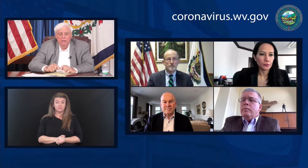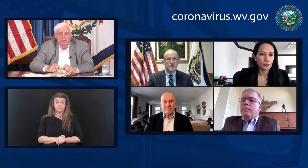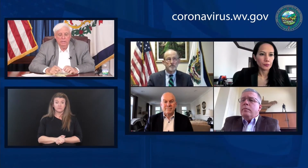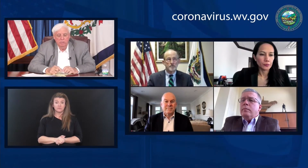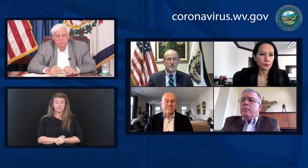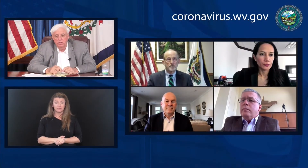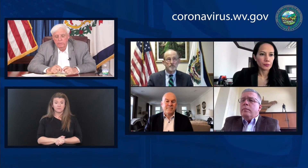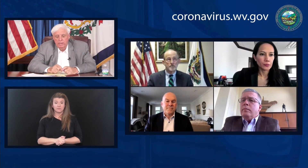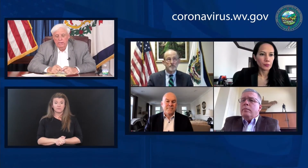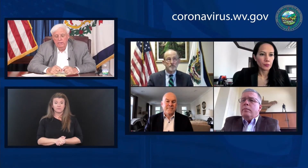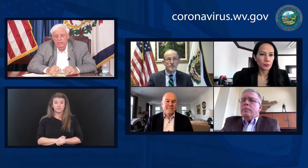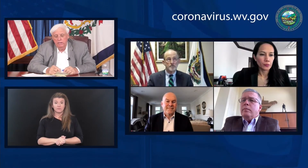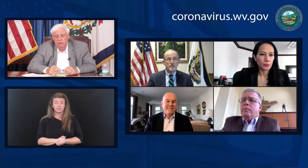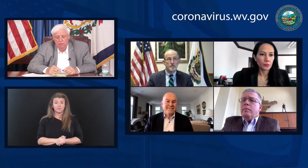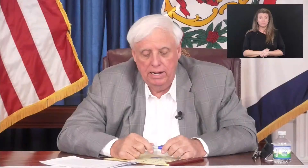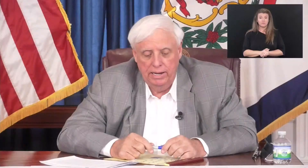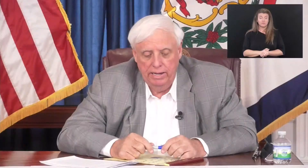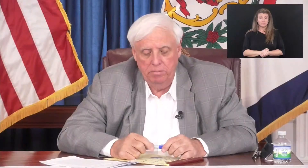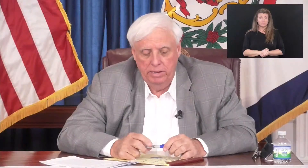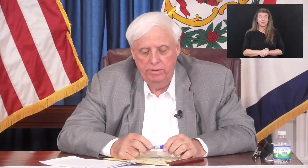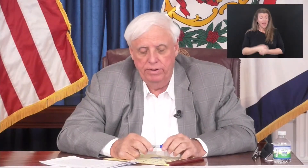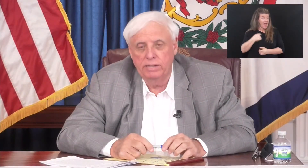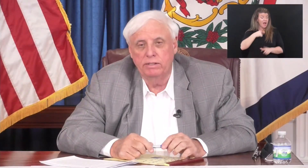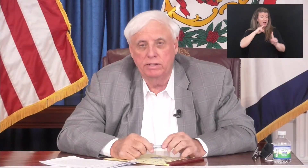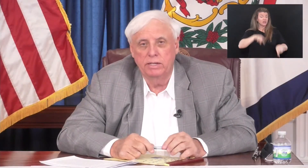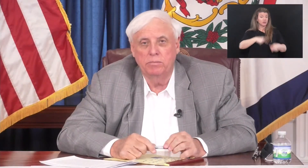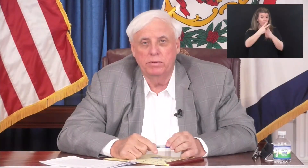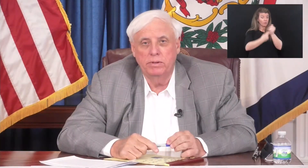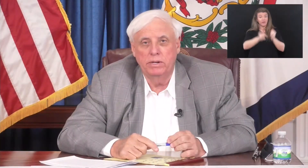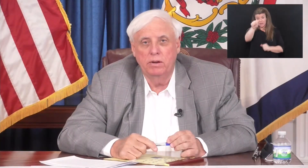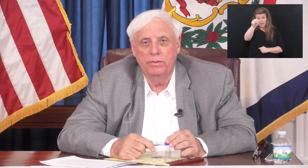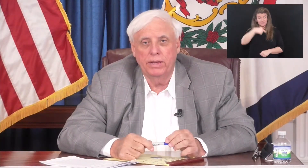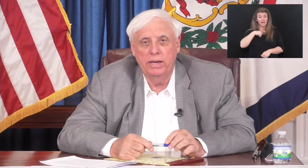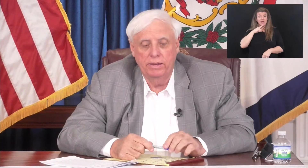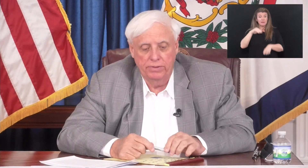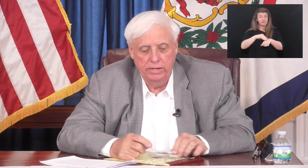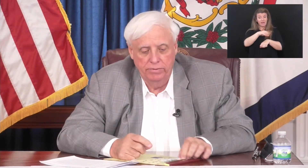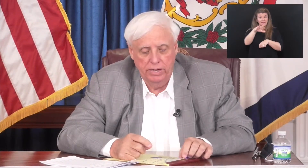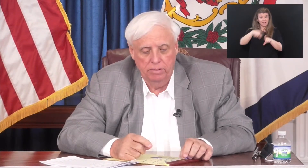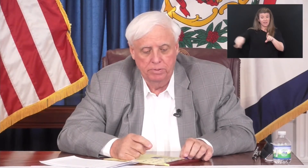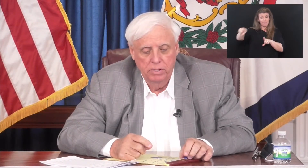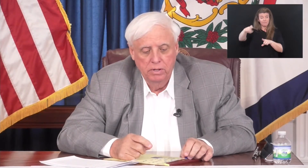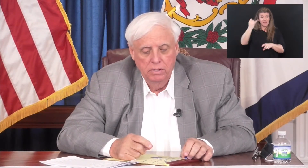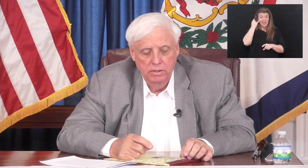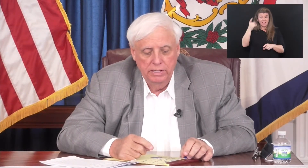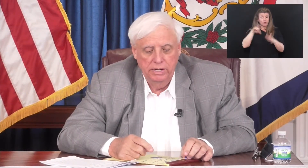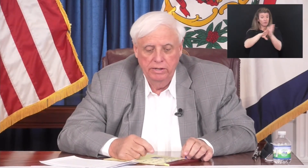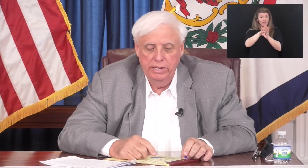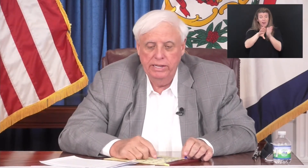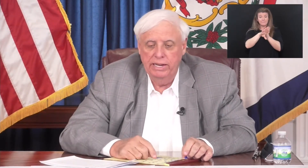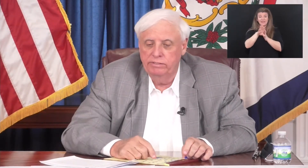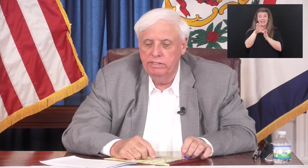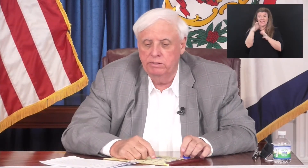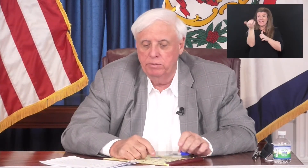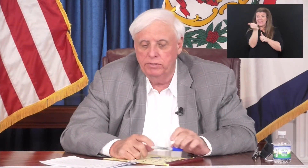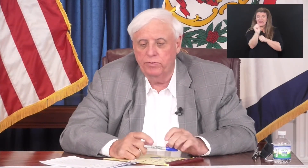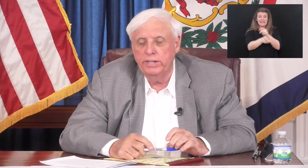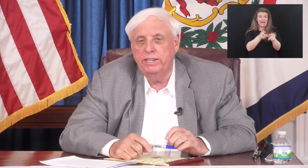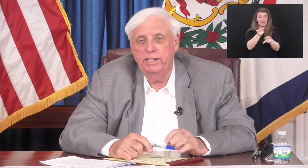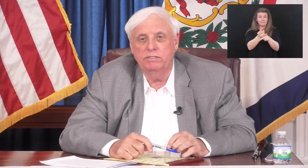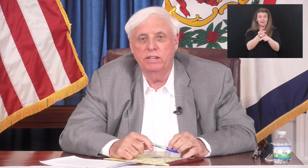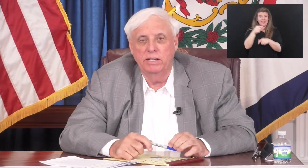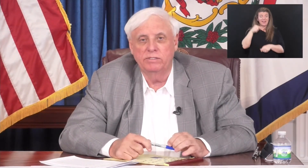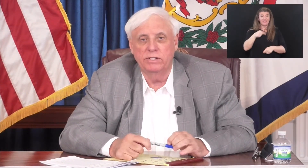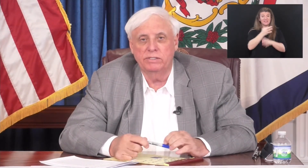Mark, I'll take them both. I am advising them, if they develop, any kind of system, this